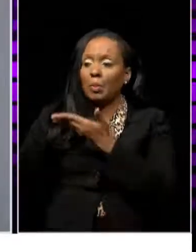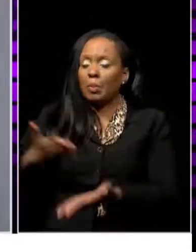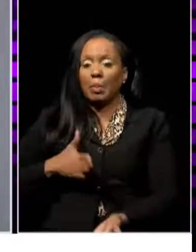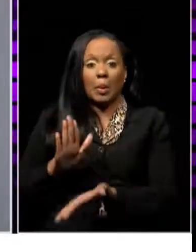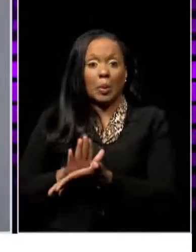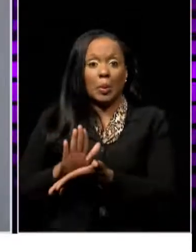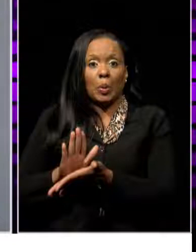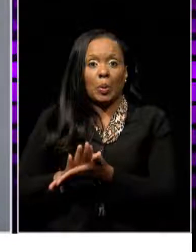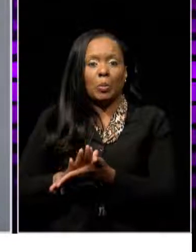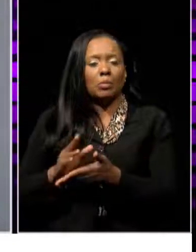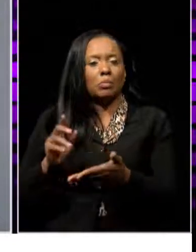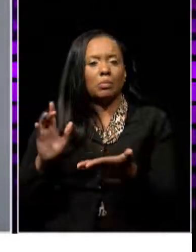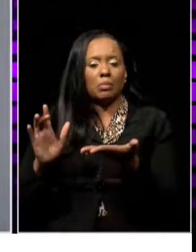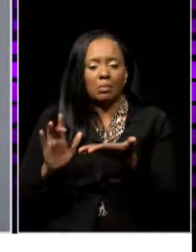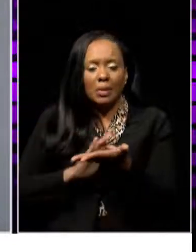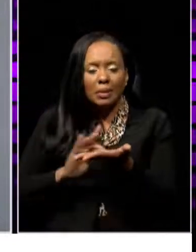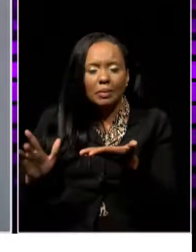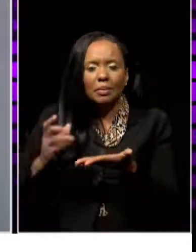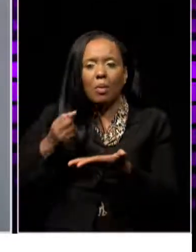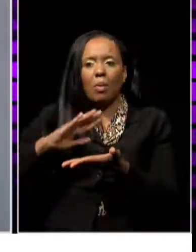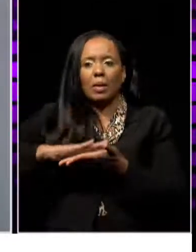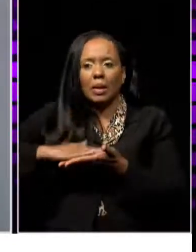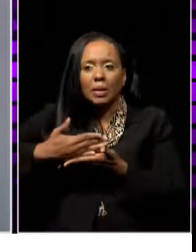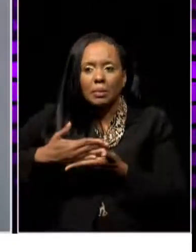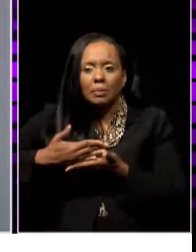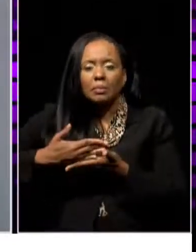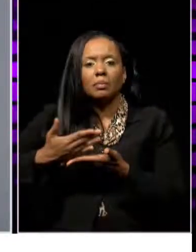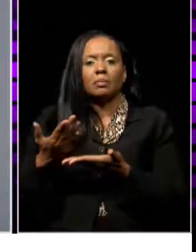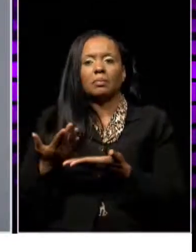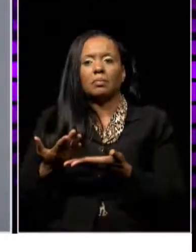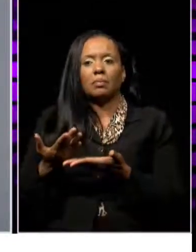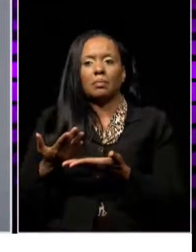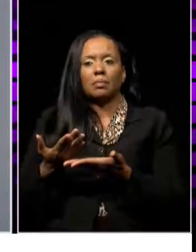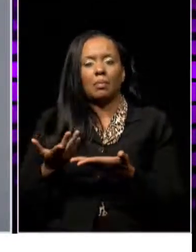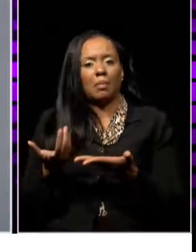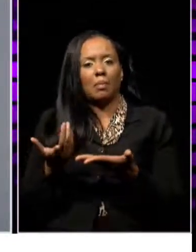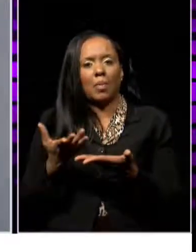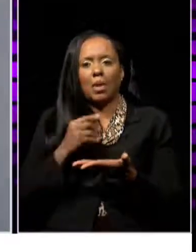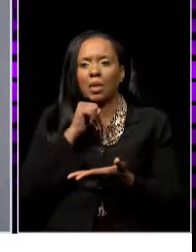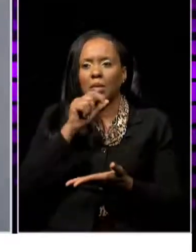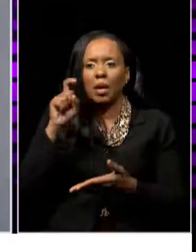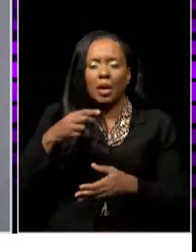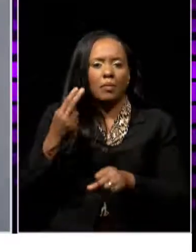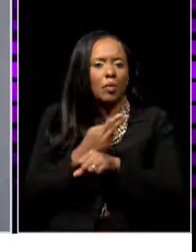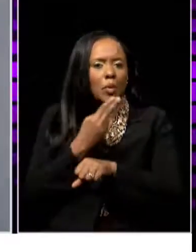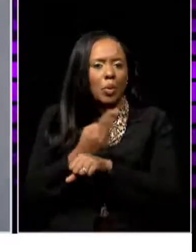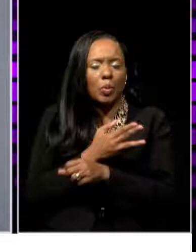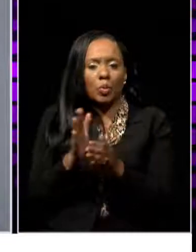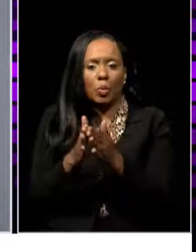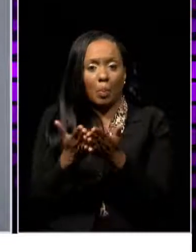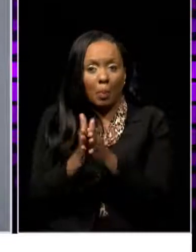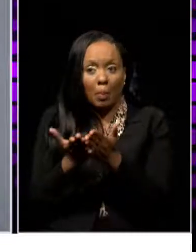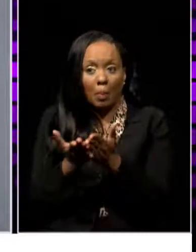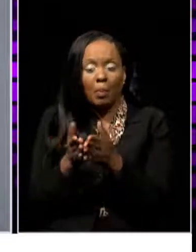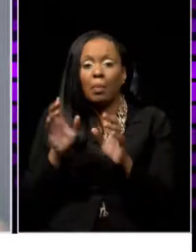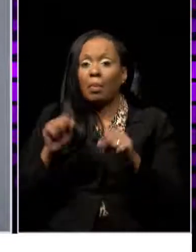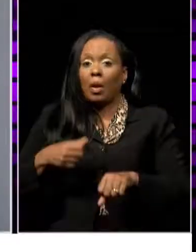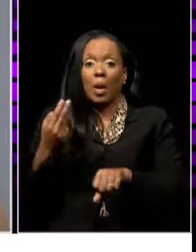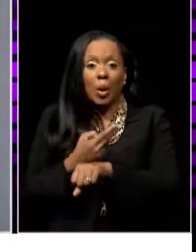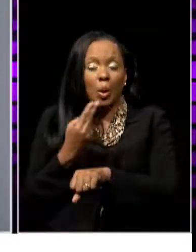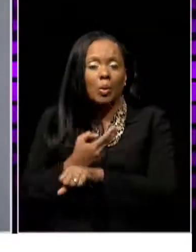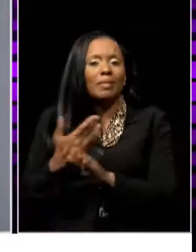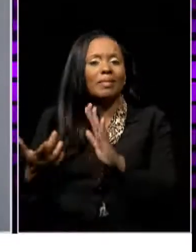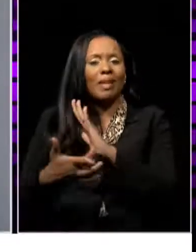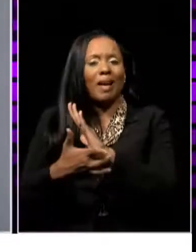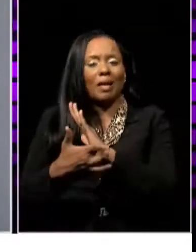for assessment, that the students can bring school their own devices, and they don't have to use a book for assessment. You can use their device.